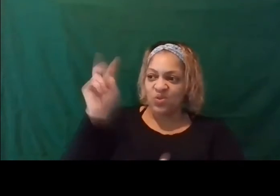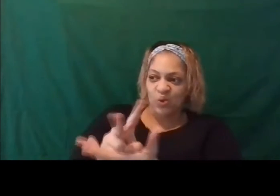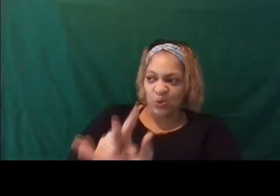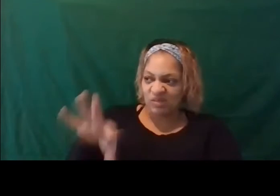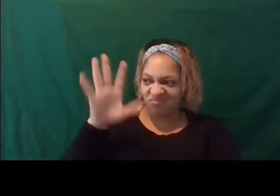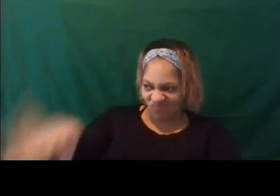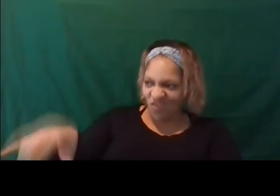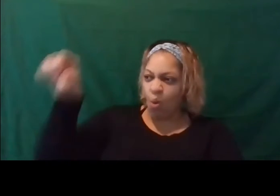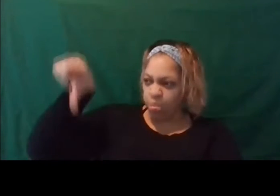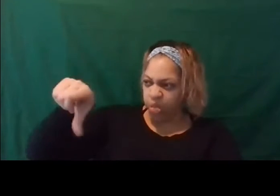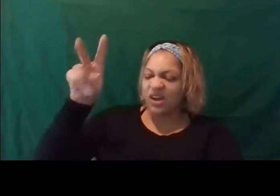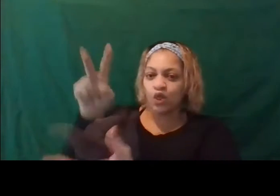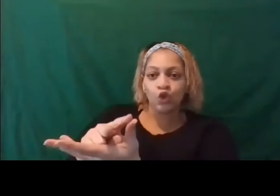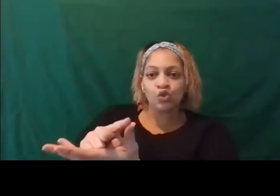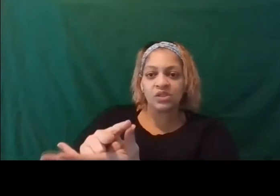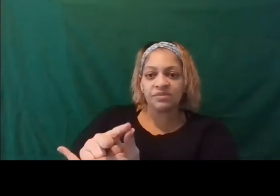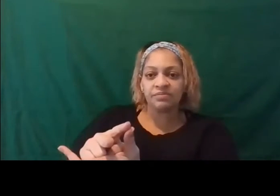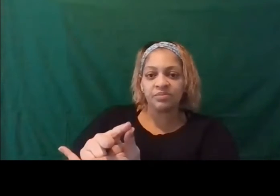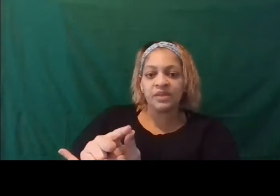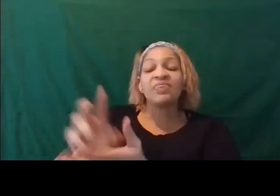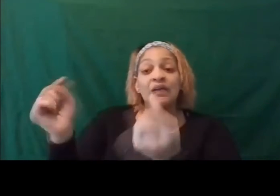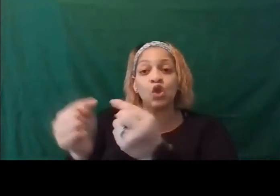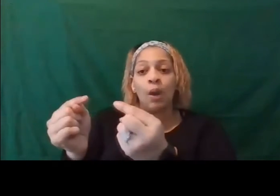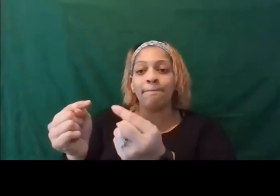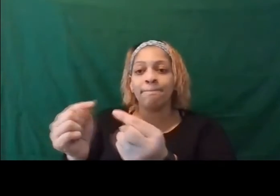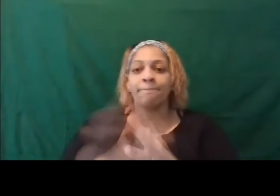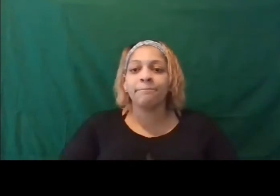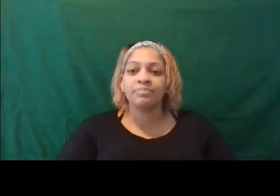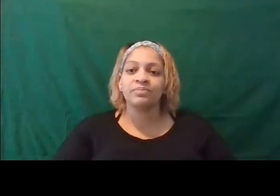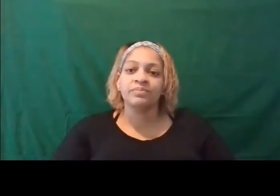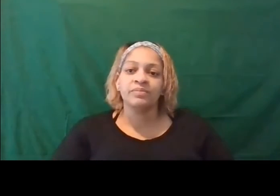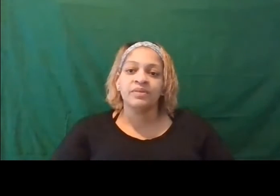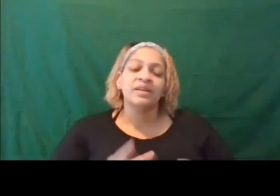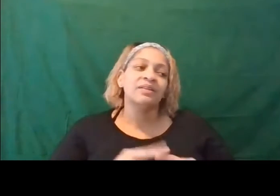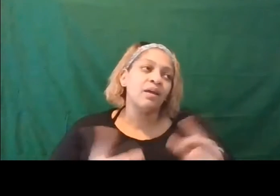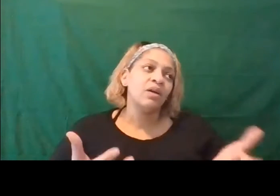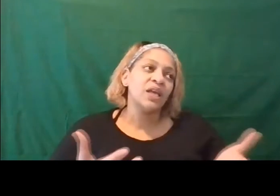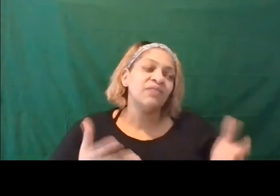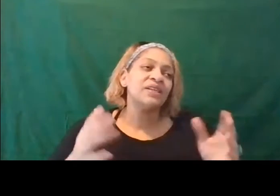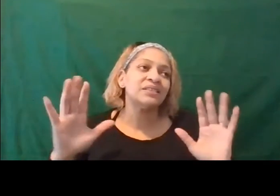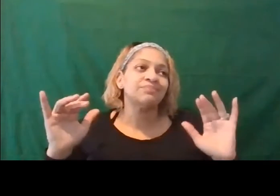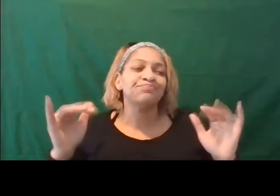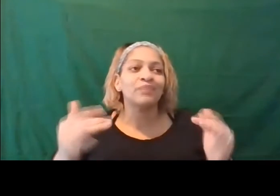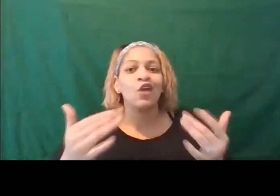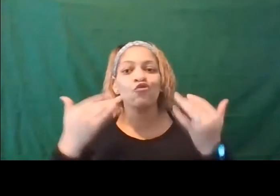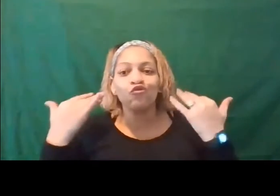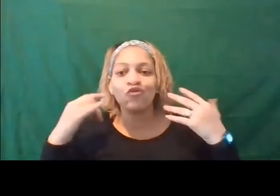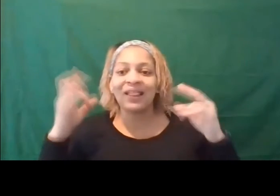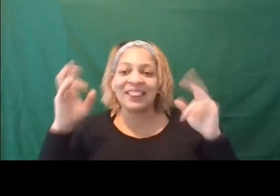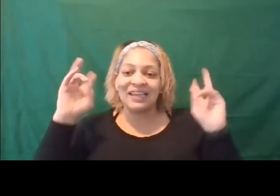to lose. That's harm. Now, if it's quote unquote friendly competition where you can play